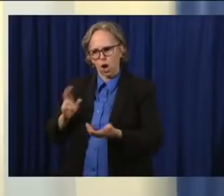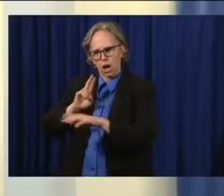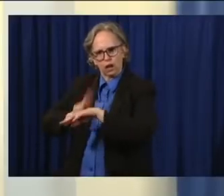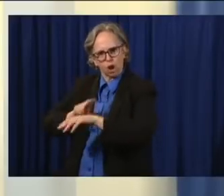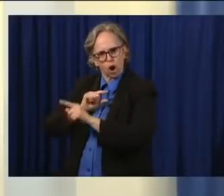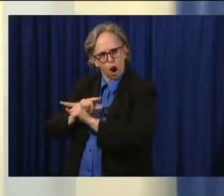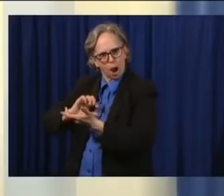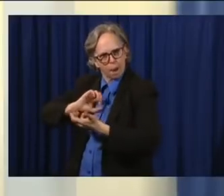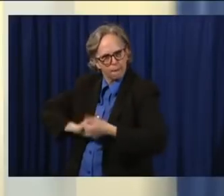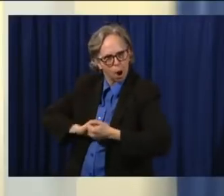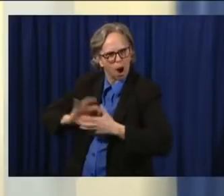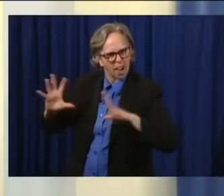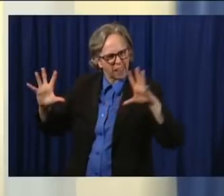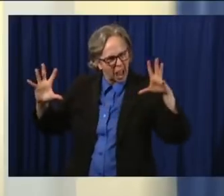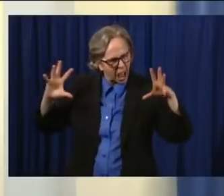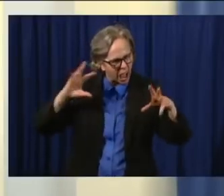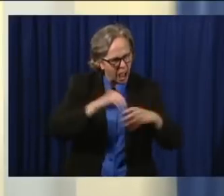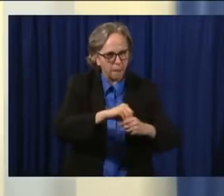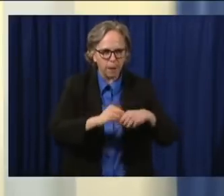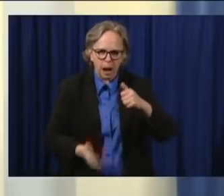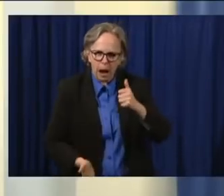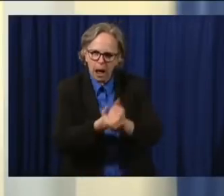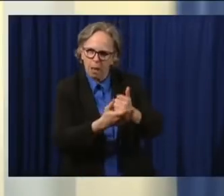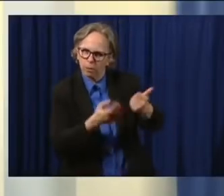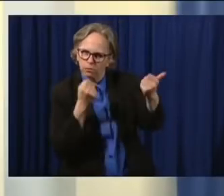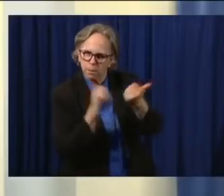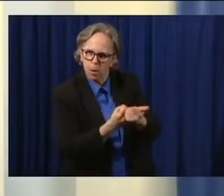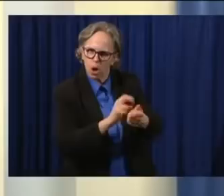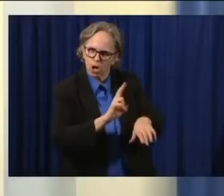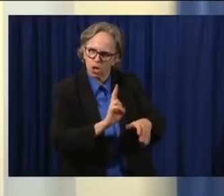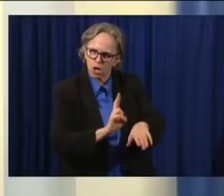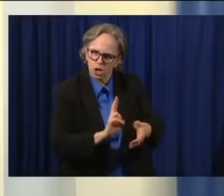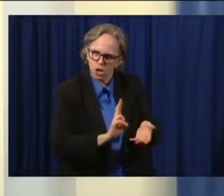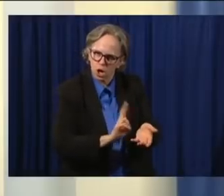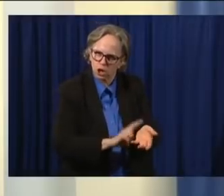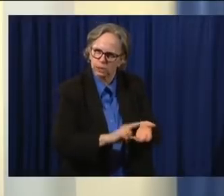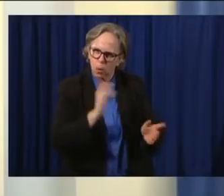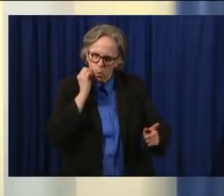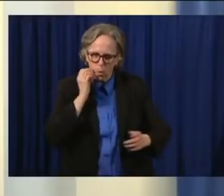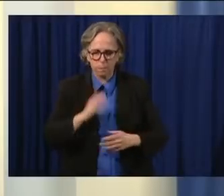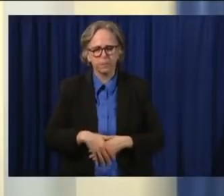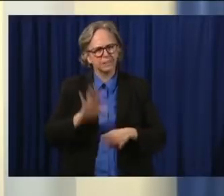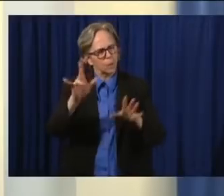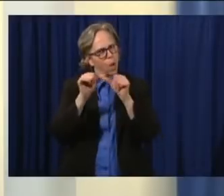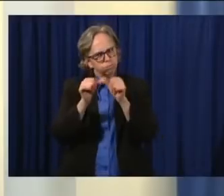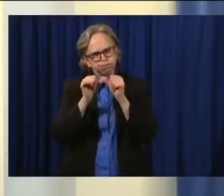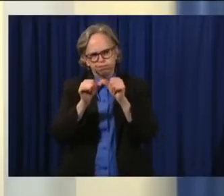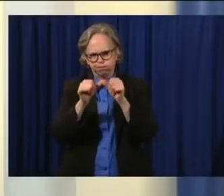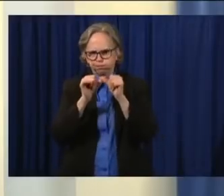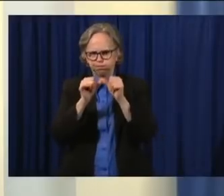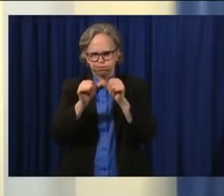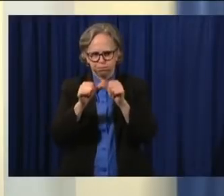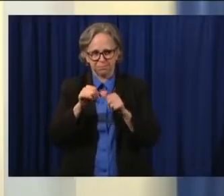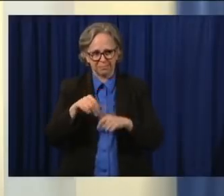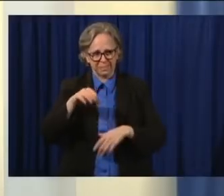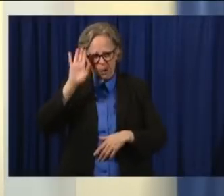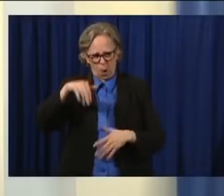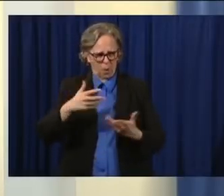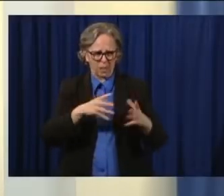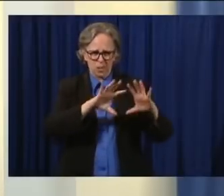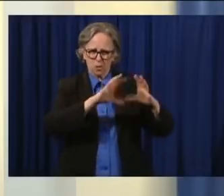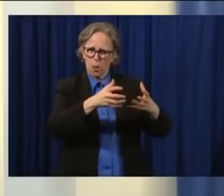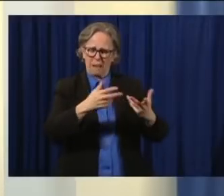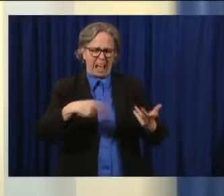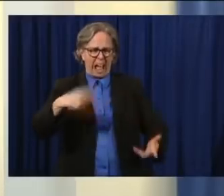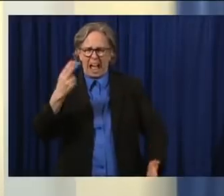best tools at their disposal to manage this. We know it's a long haul. We know this is the highest risk group. 63% of our